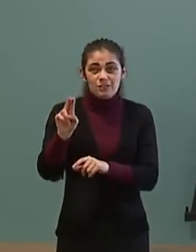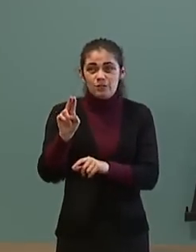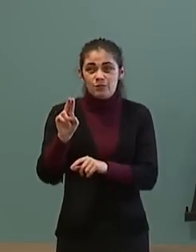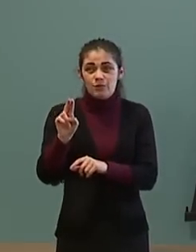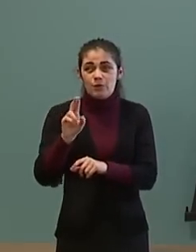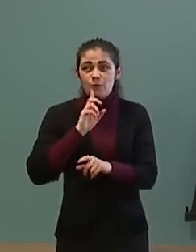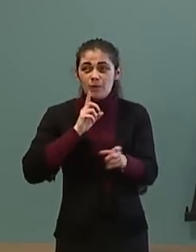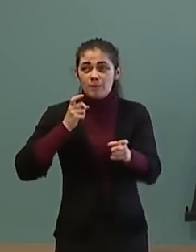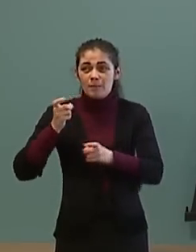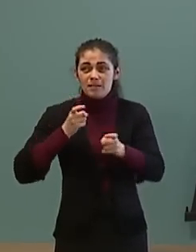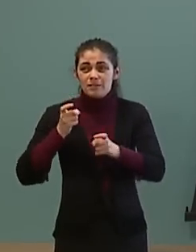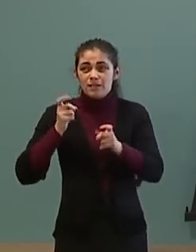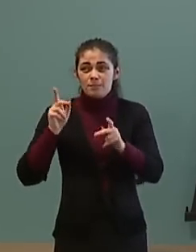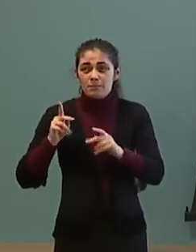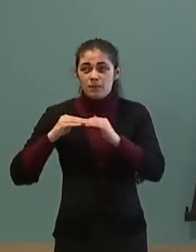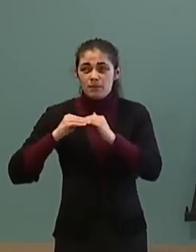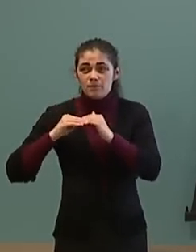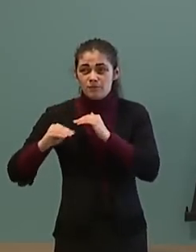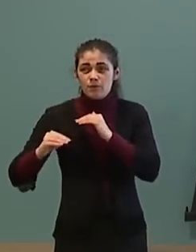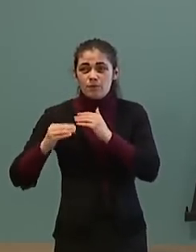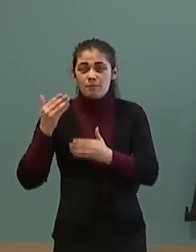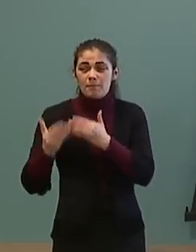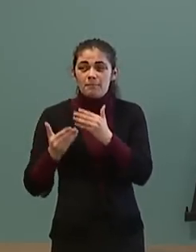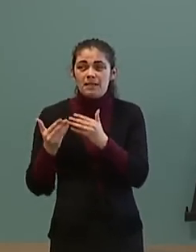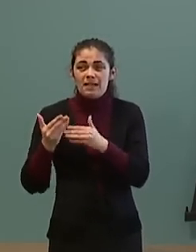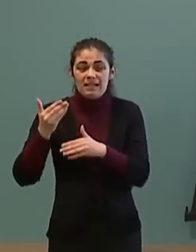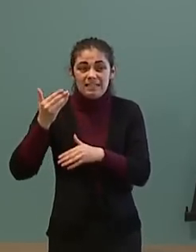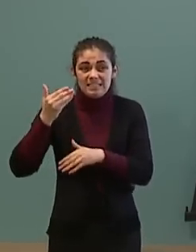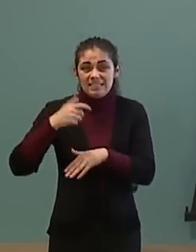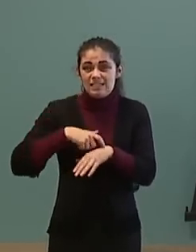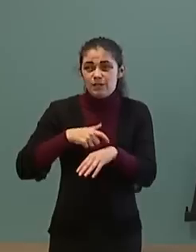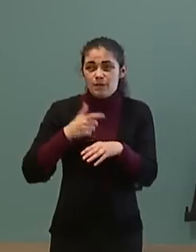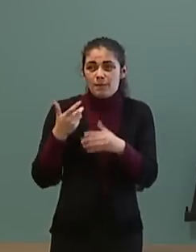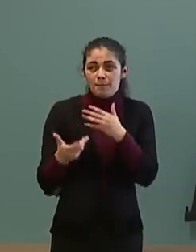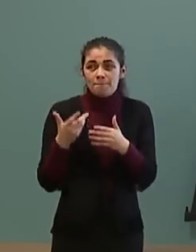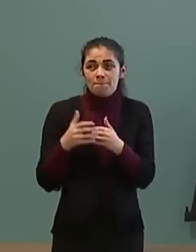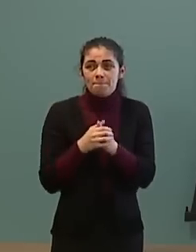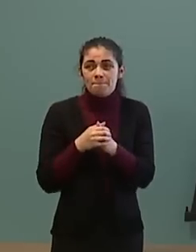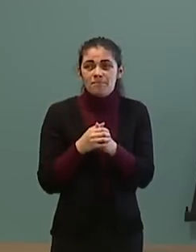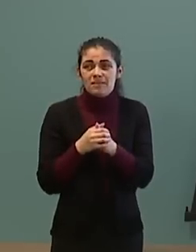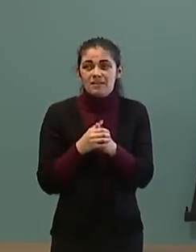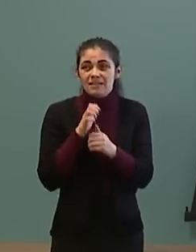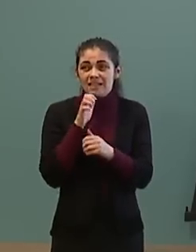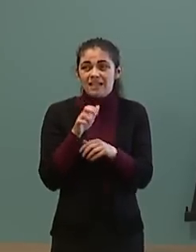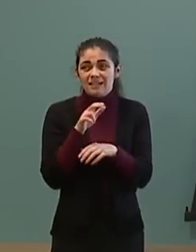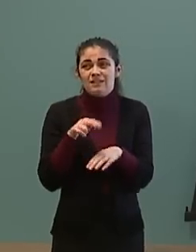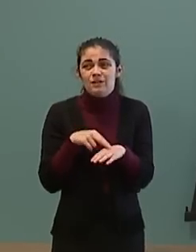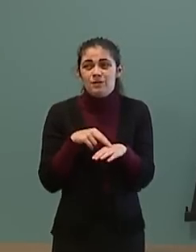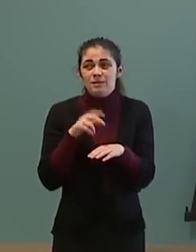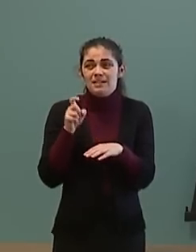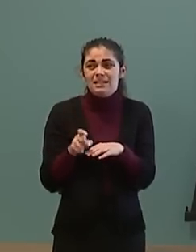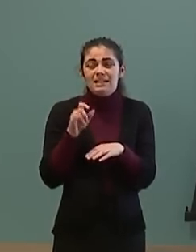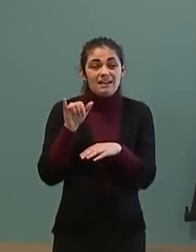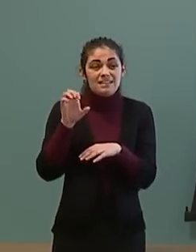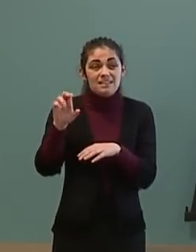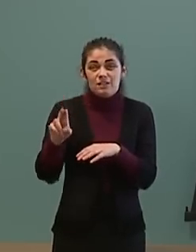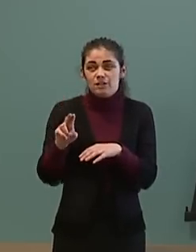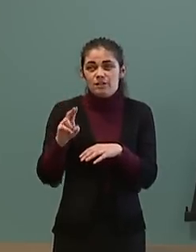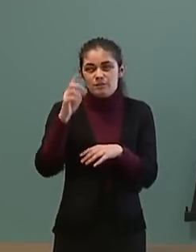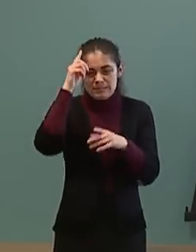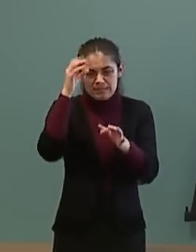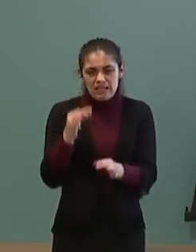are managing people on the floor that might at some time, have been in a usual situation, needed intensive care. Sometimes we